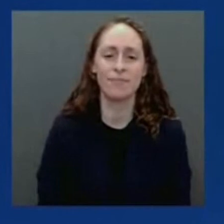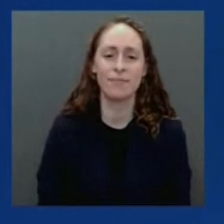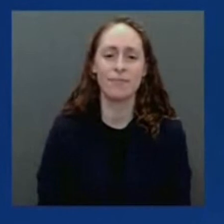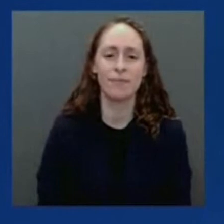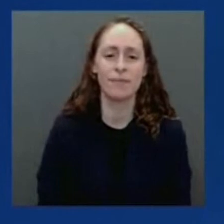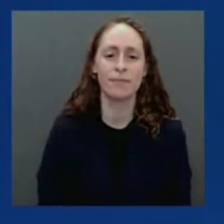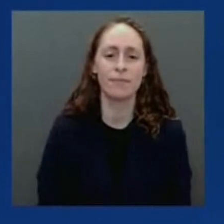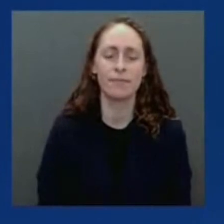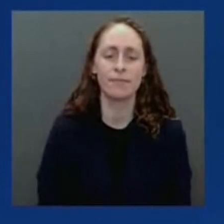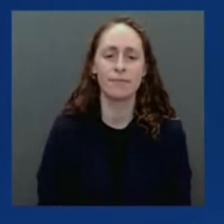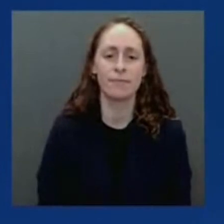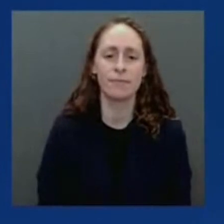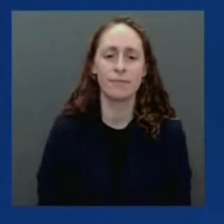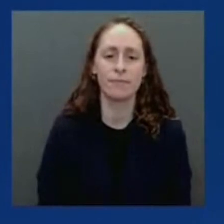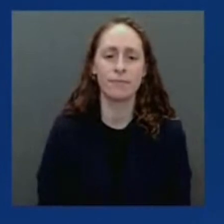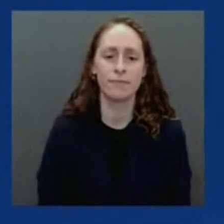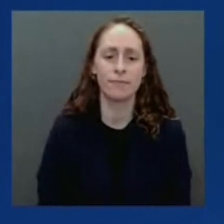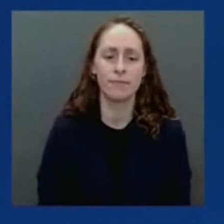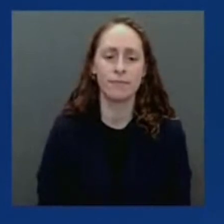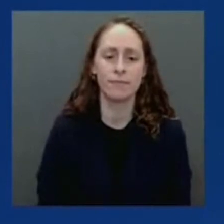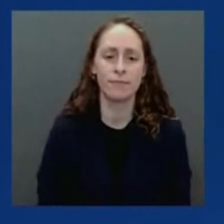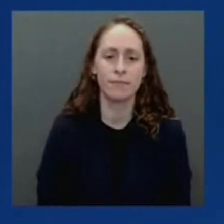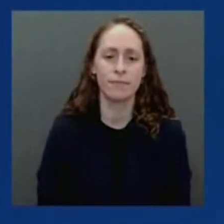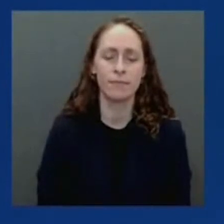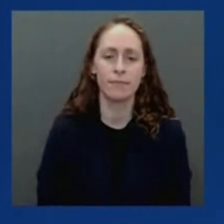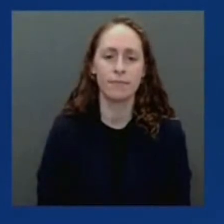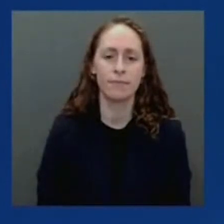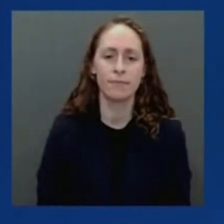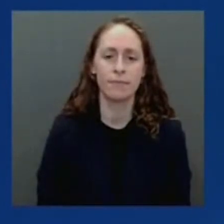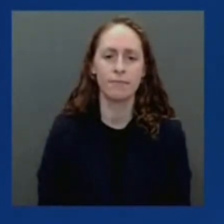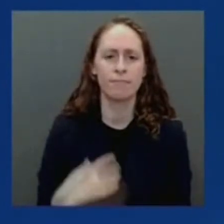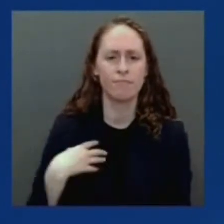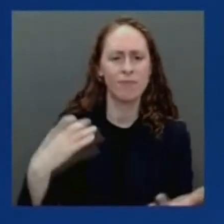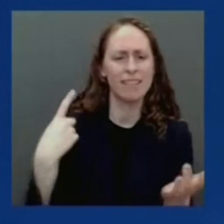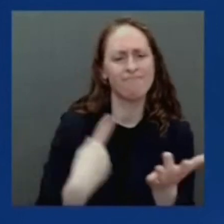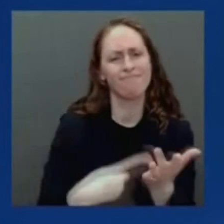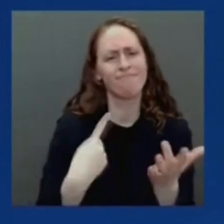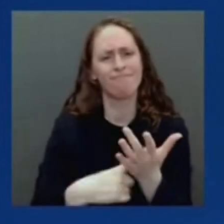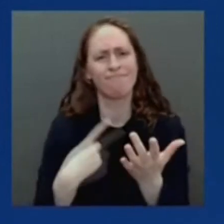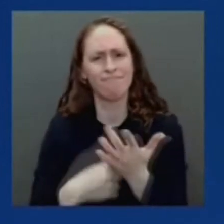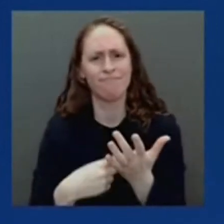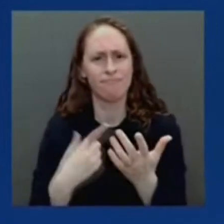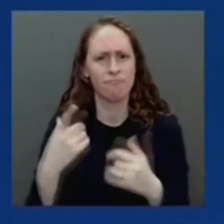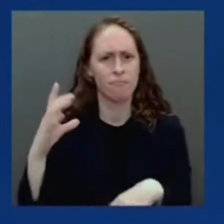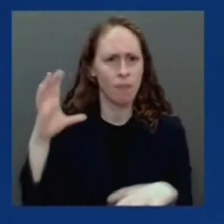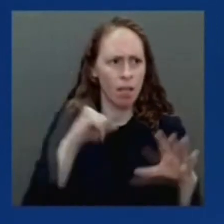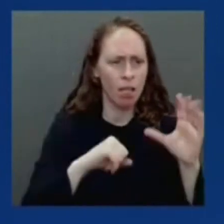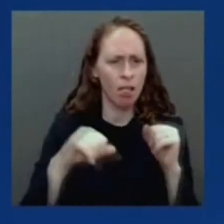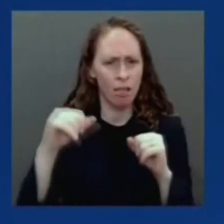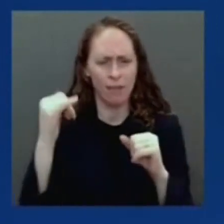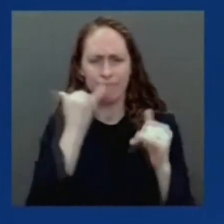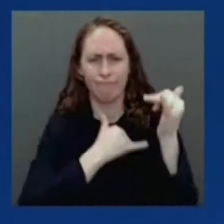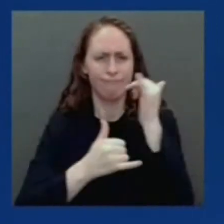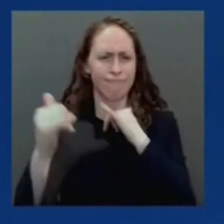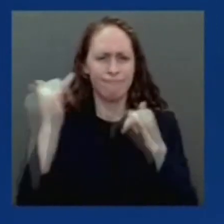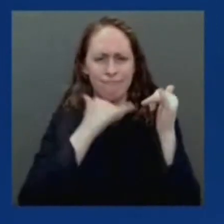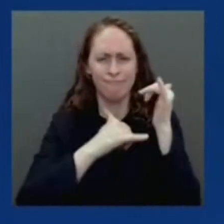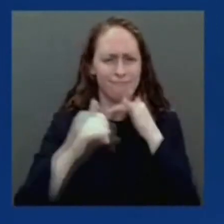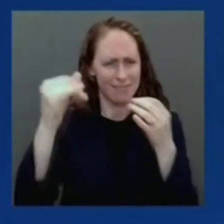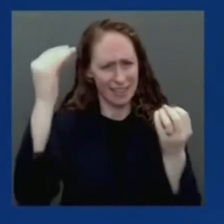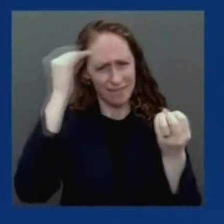common misperception and the result of misinformation. And that is whether